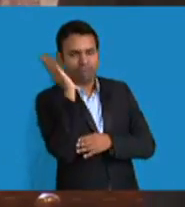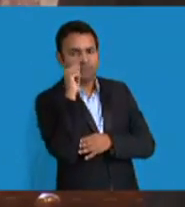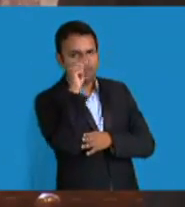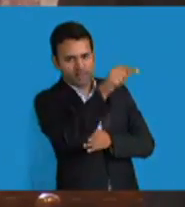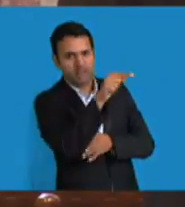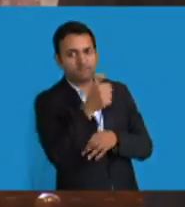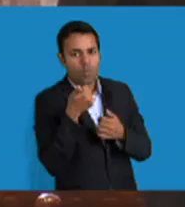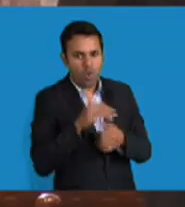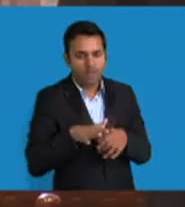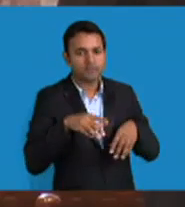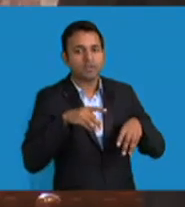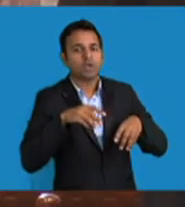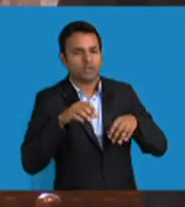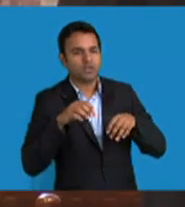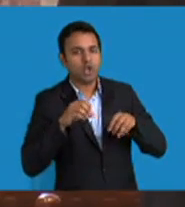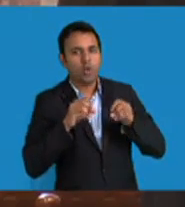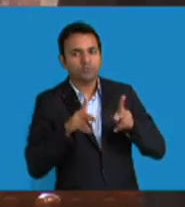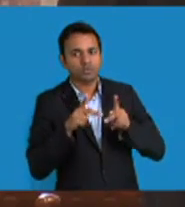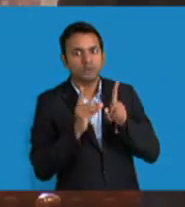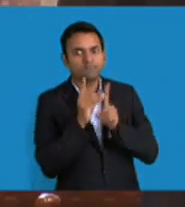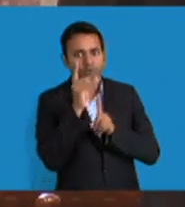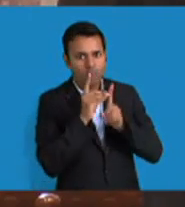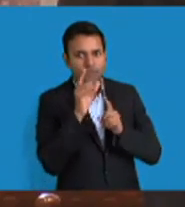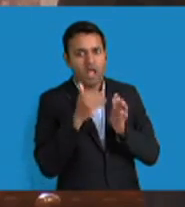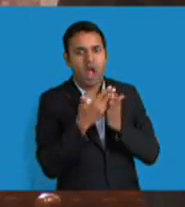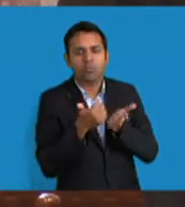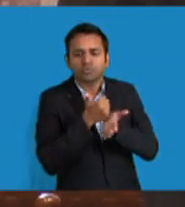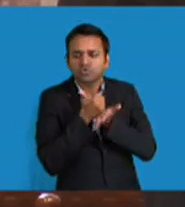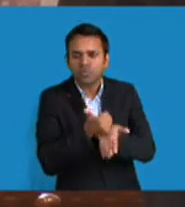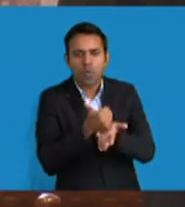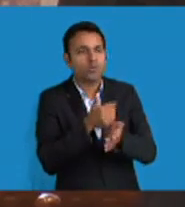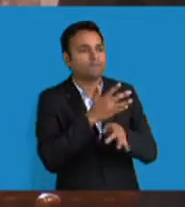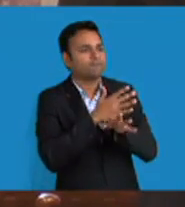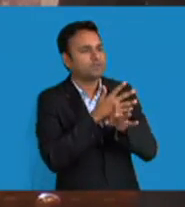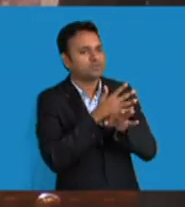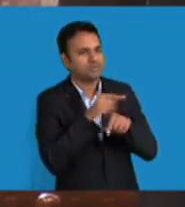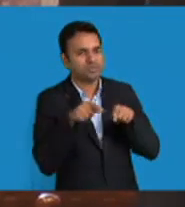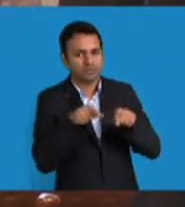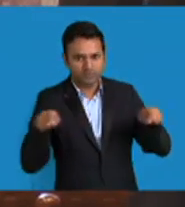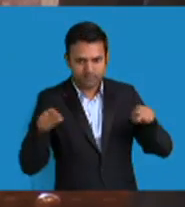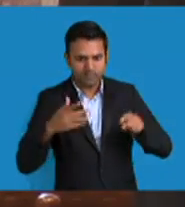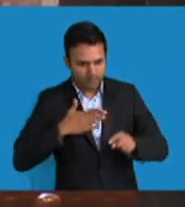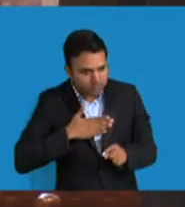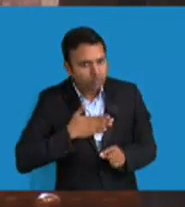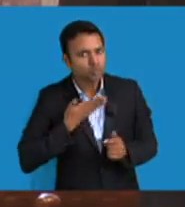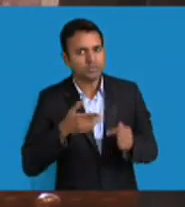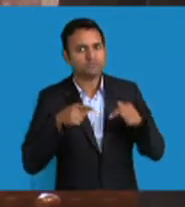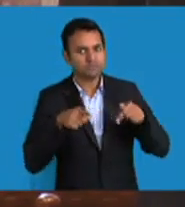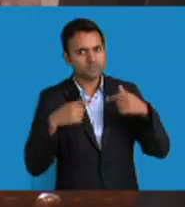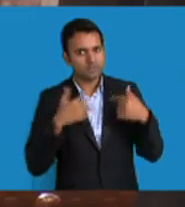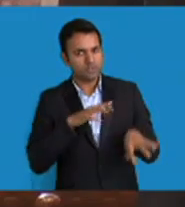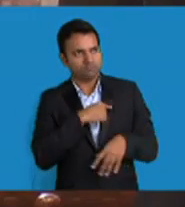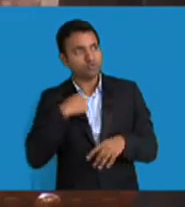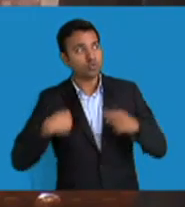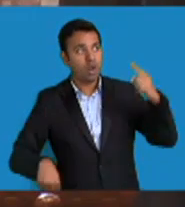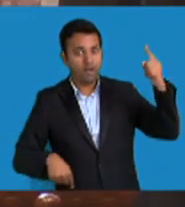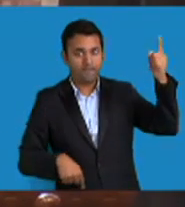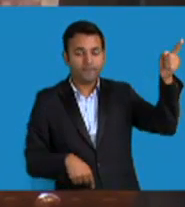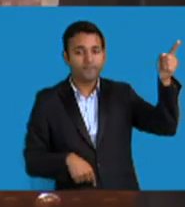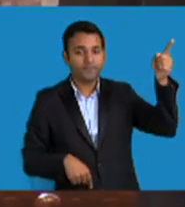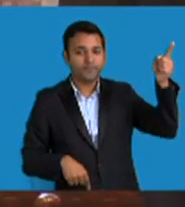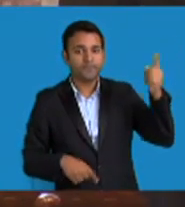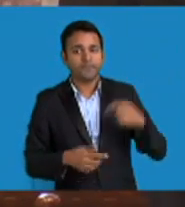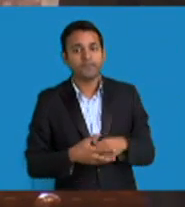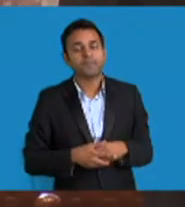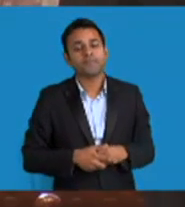and investment in fisheries. It attracted a lot of interest from investors and formed basis of successive meetings between the governor